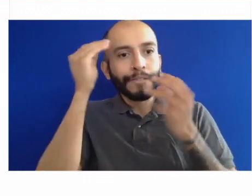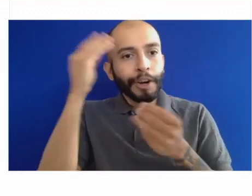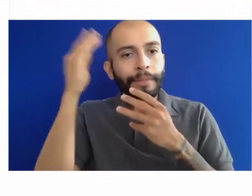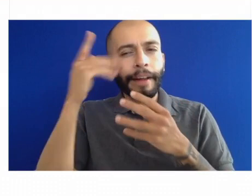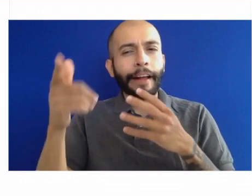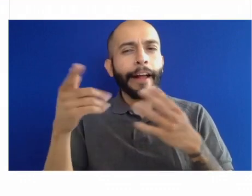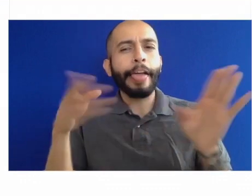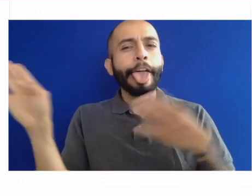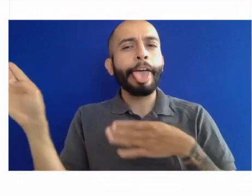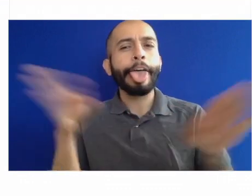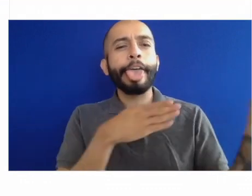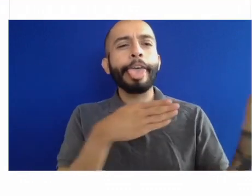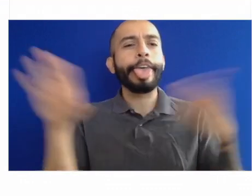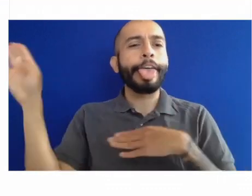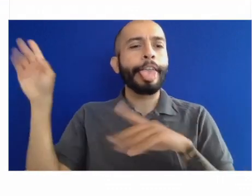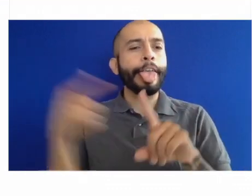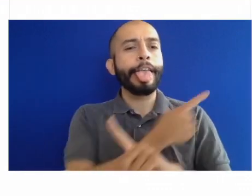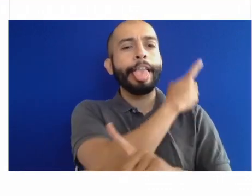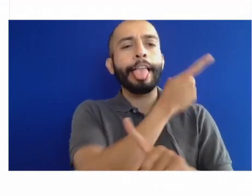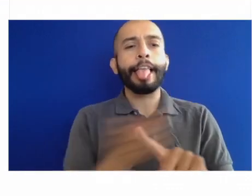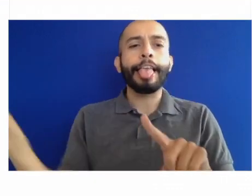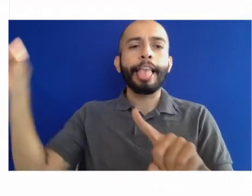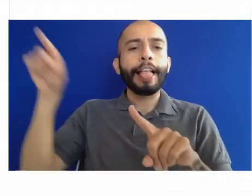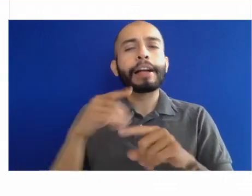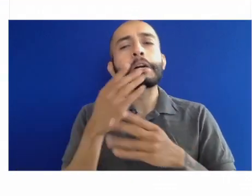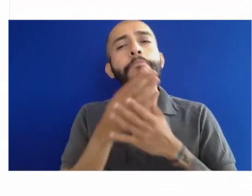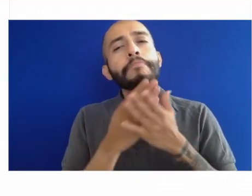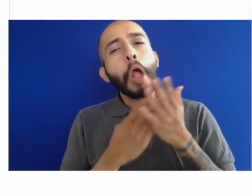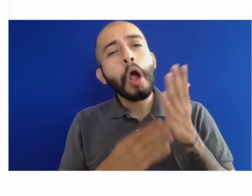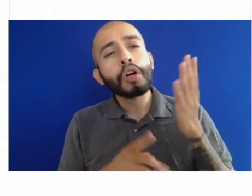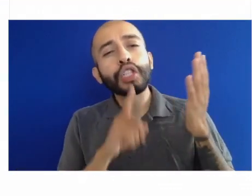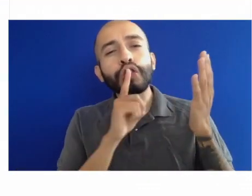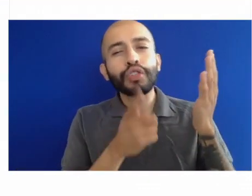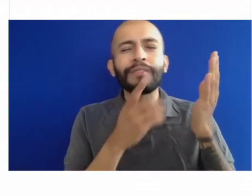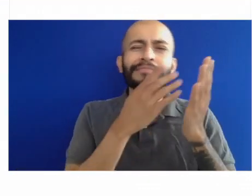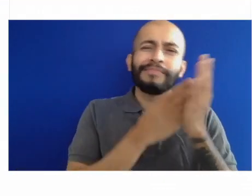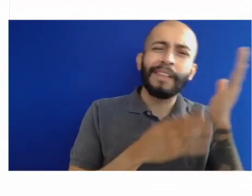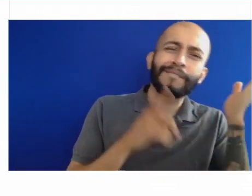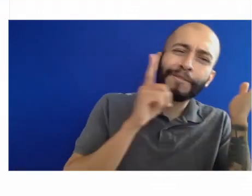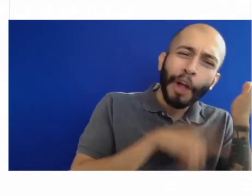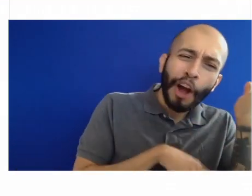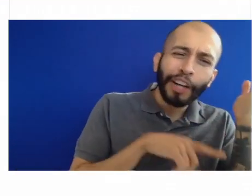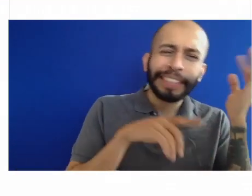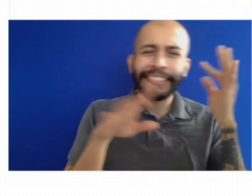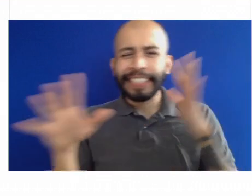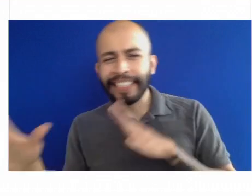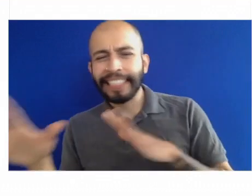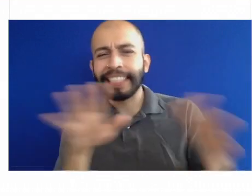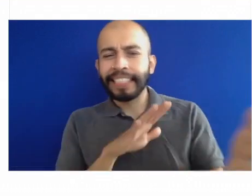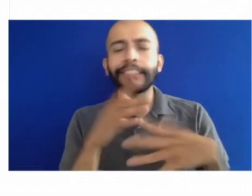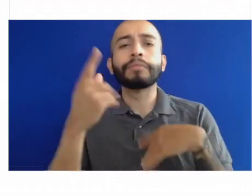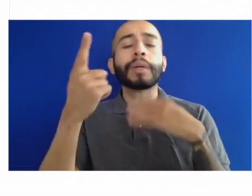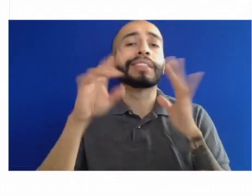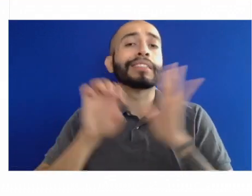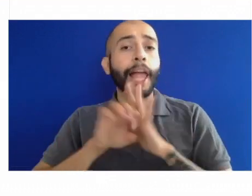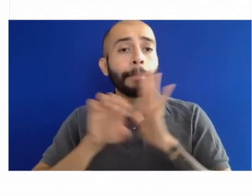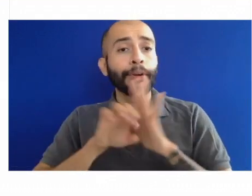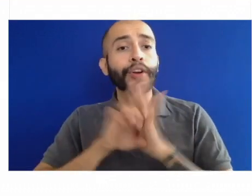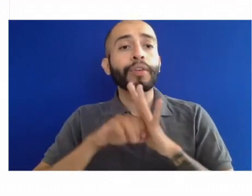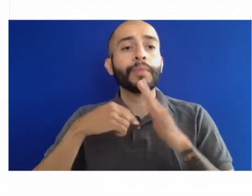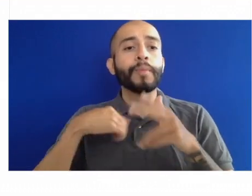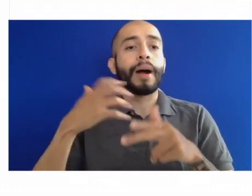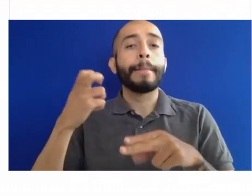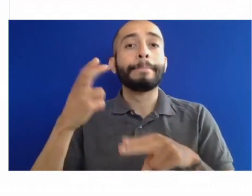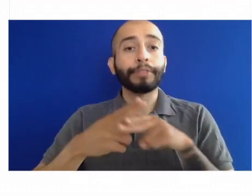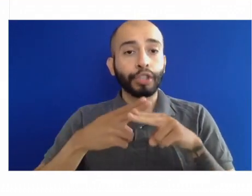I wanted to mention is, to my knowledge, it's one of, if not the most shared